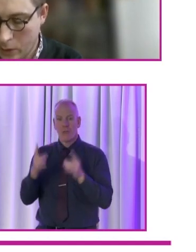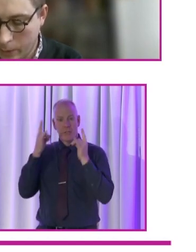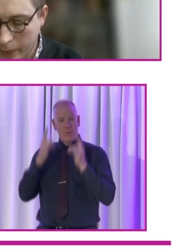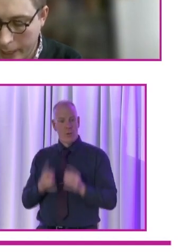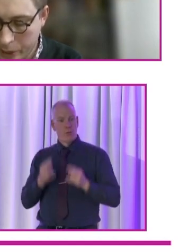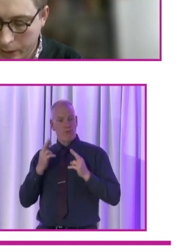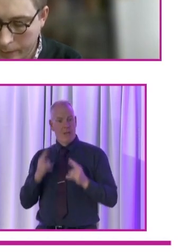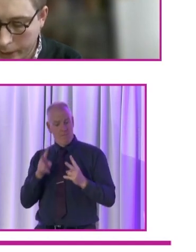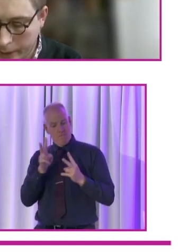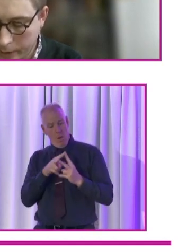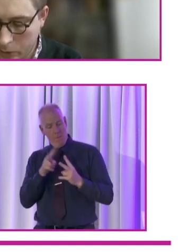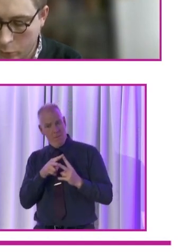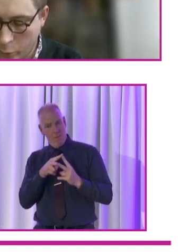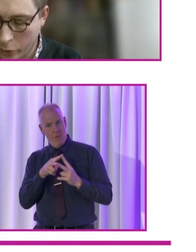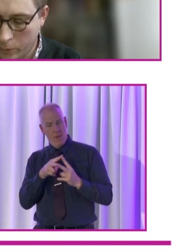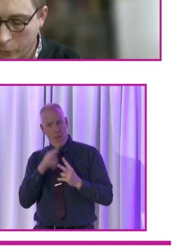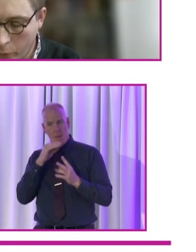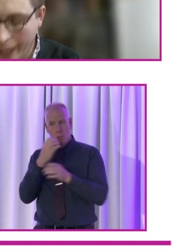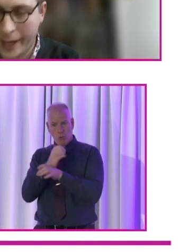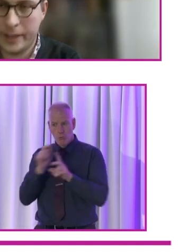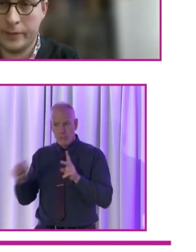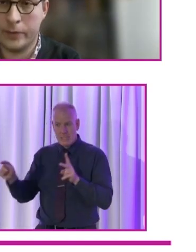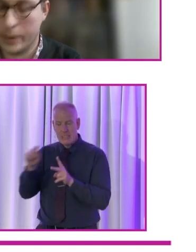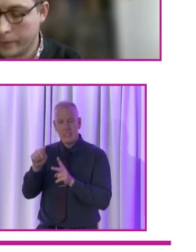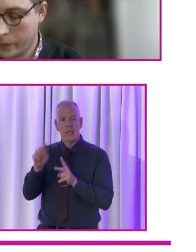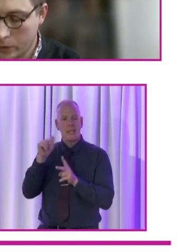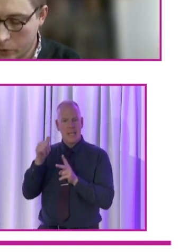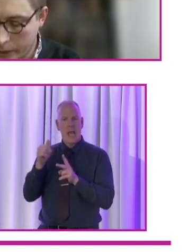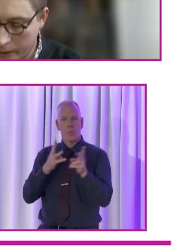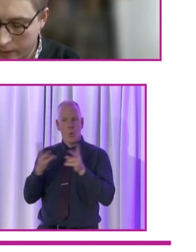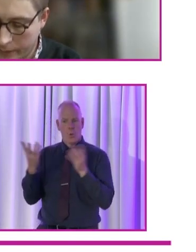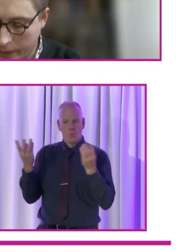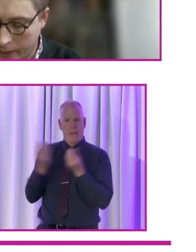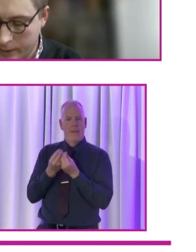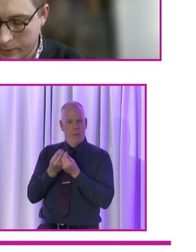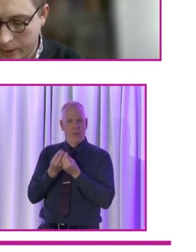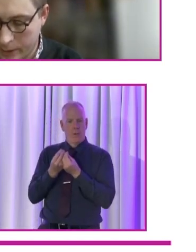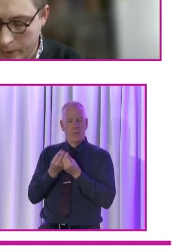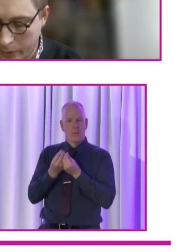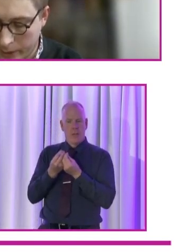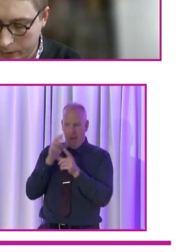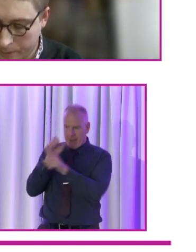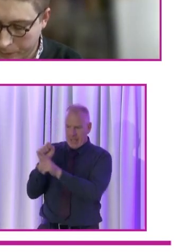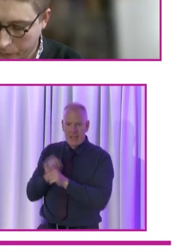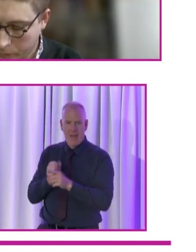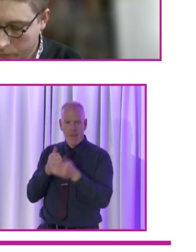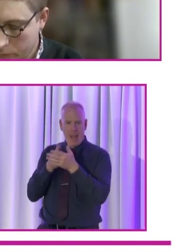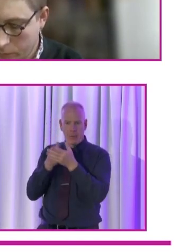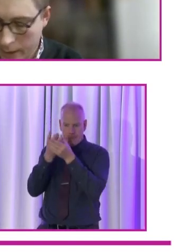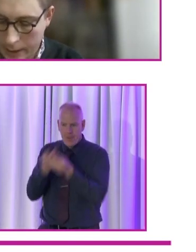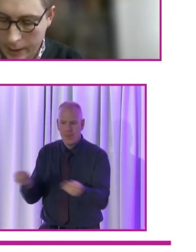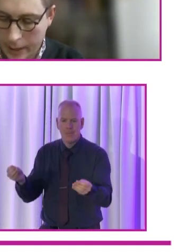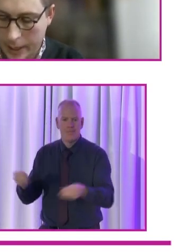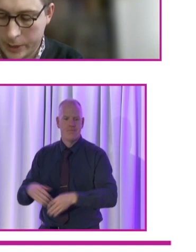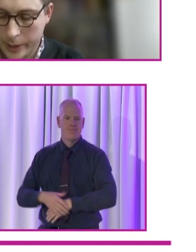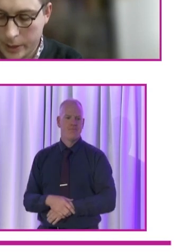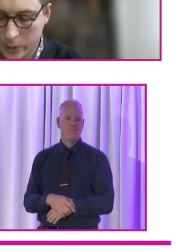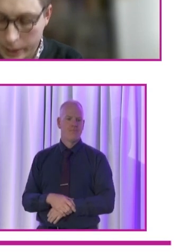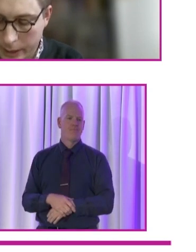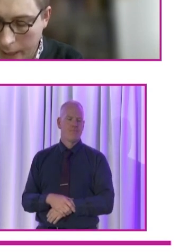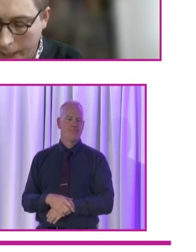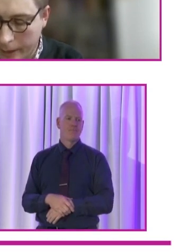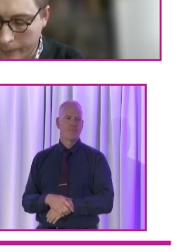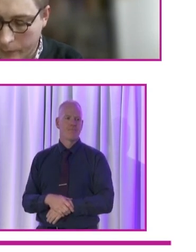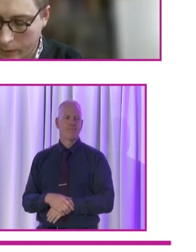Rights oblige state parties to work proactively to identify and dismantle barriers.